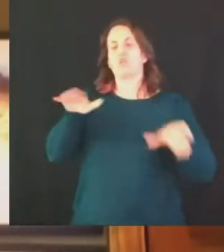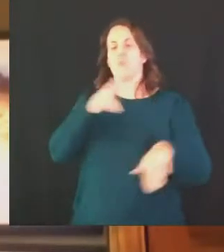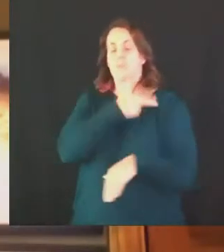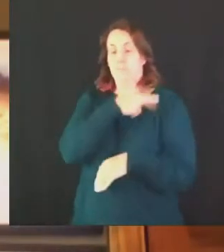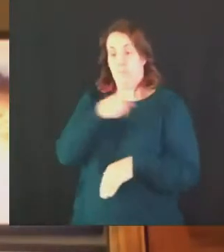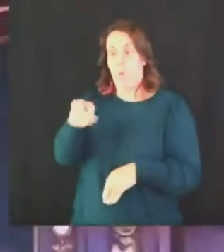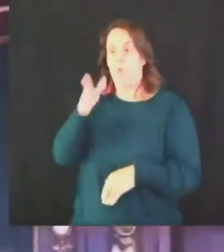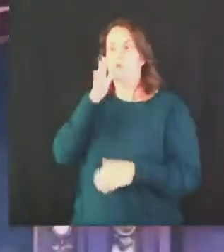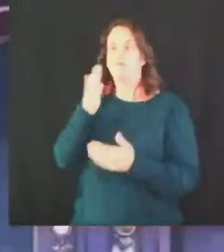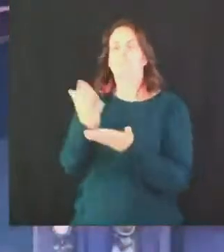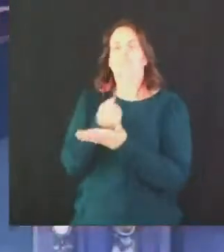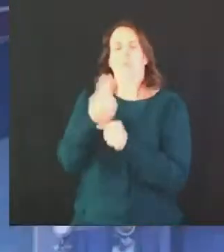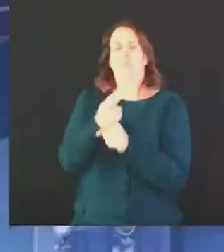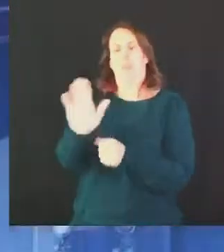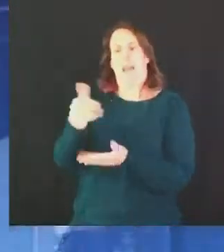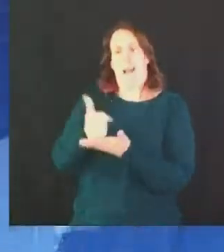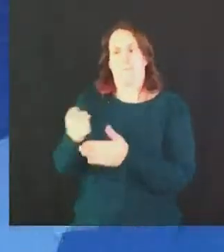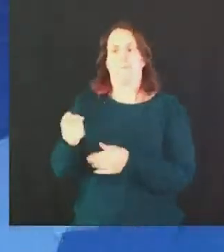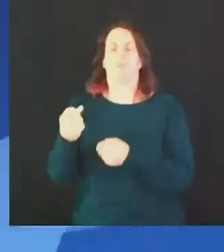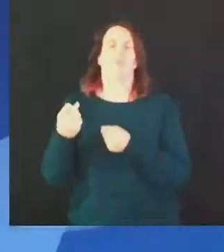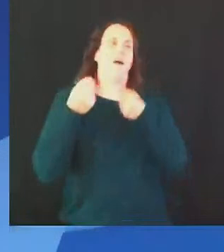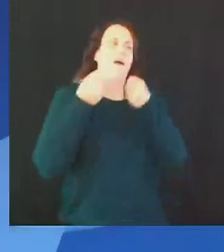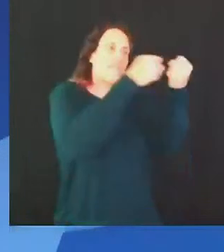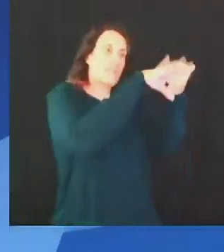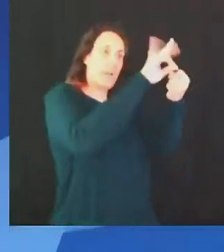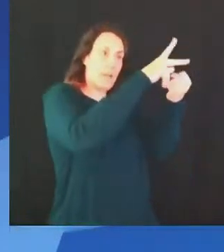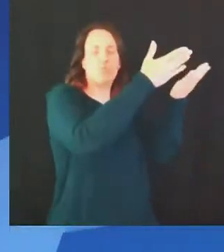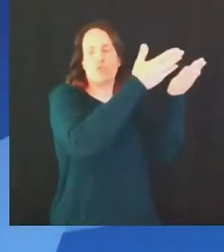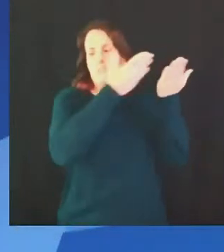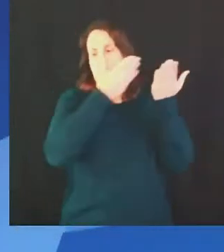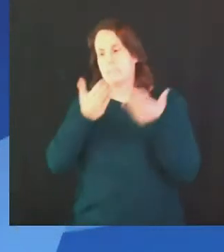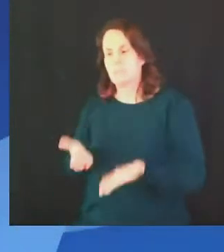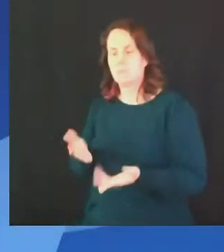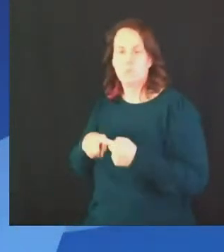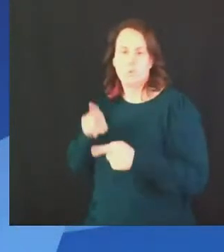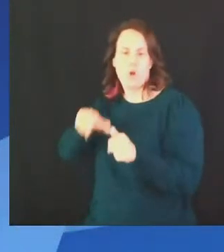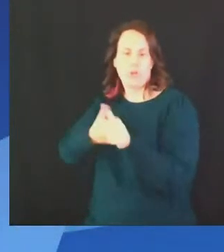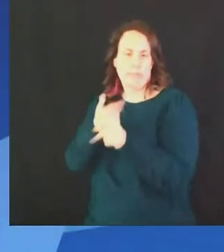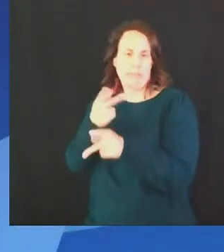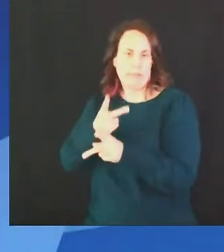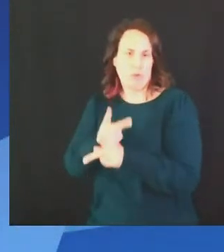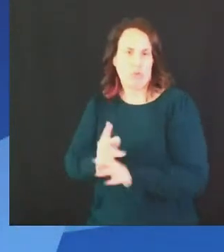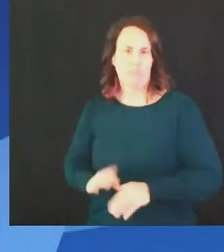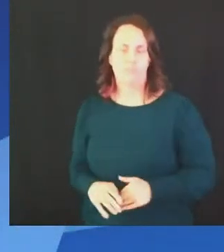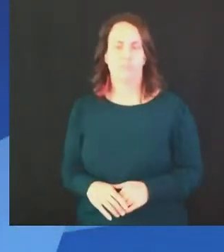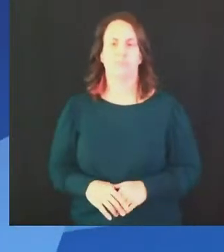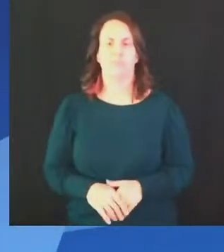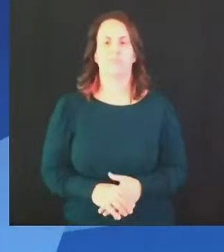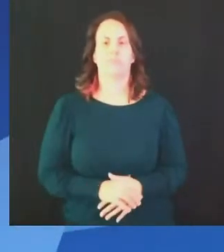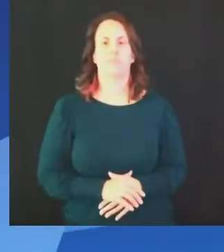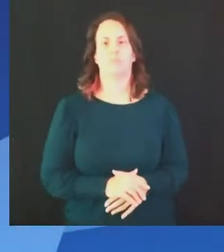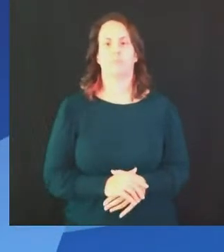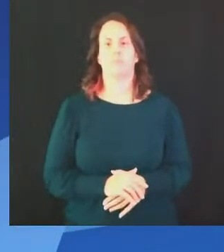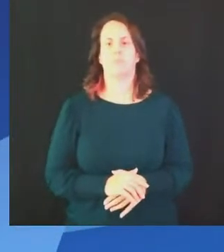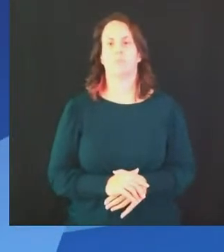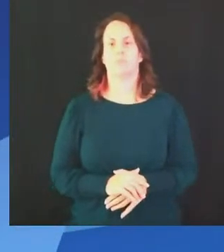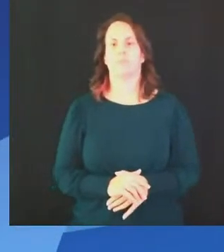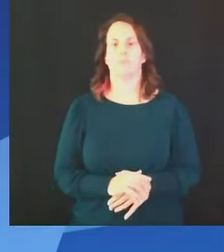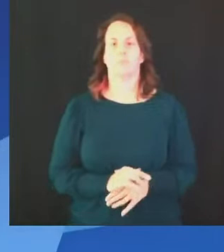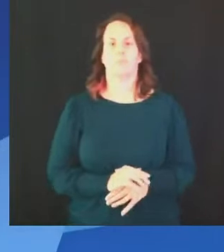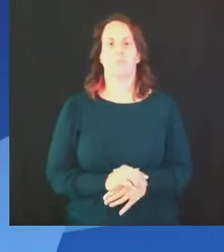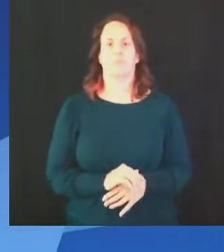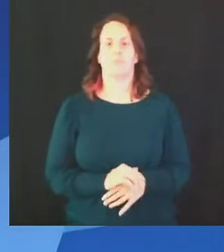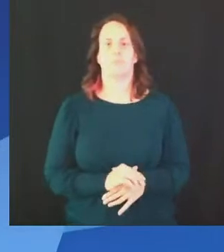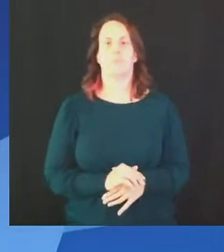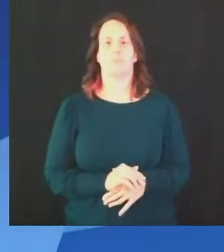Thank you, Molly. Now to Jonathan Neiser from NBC 26 in Green Bay. Jonathan.